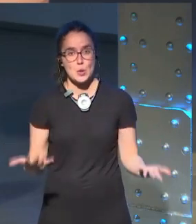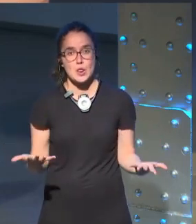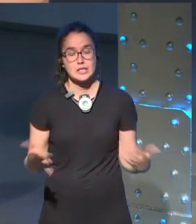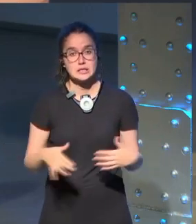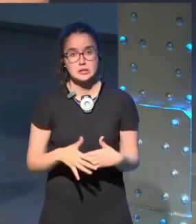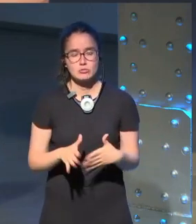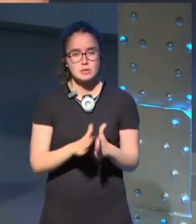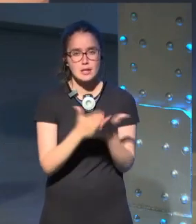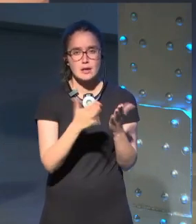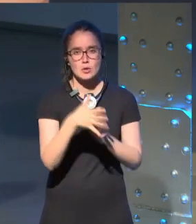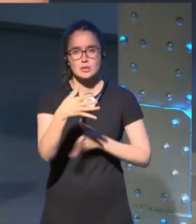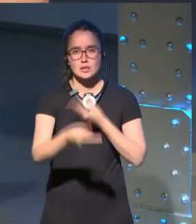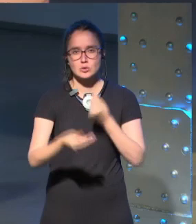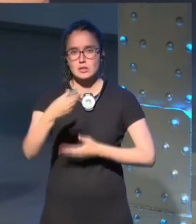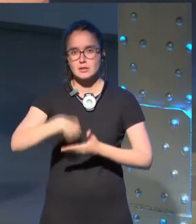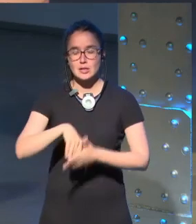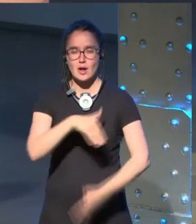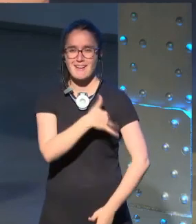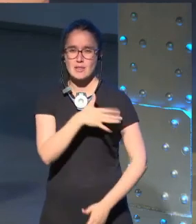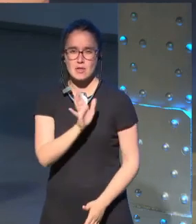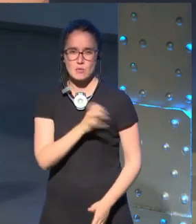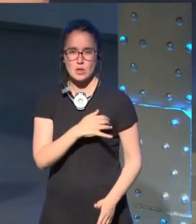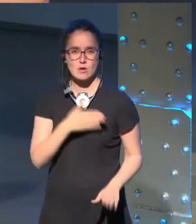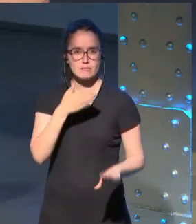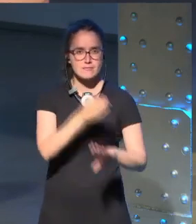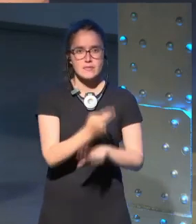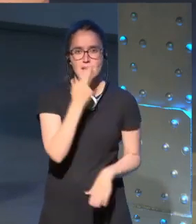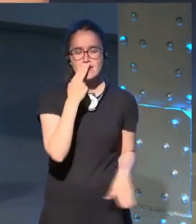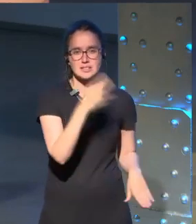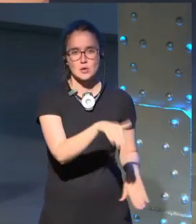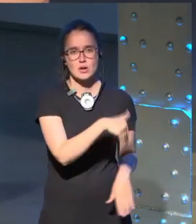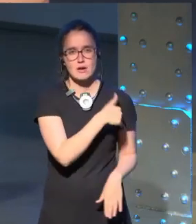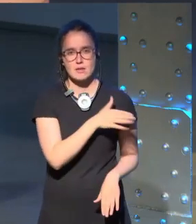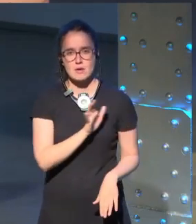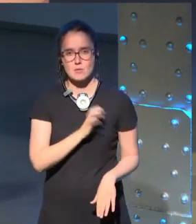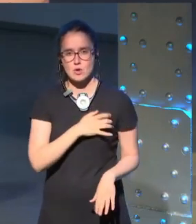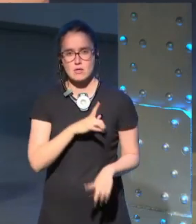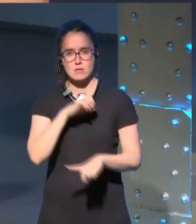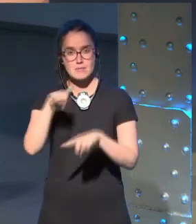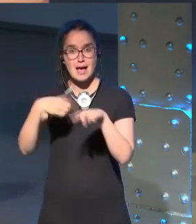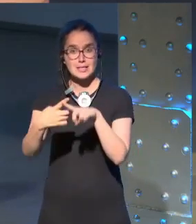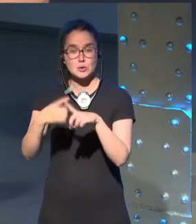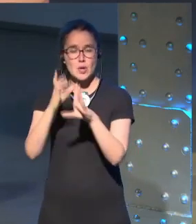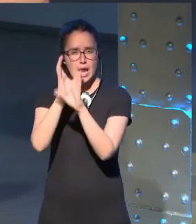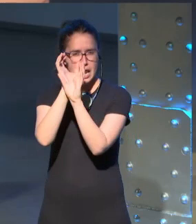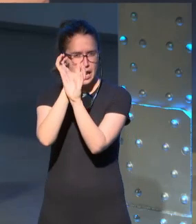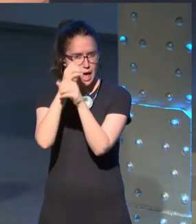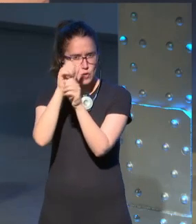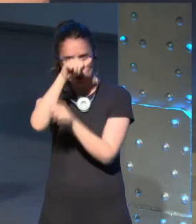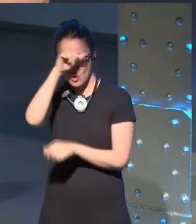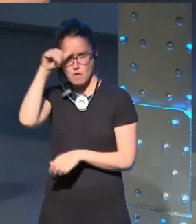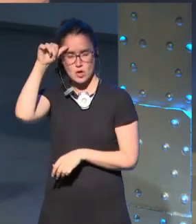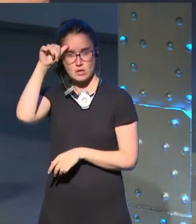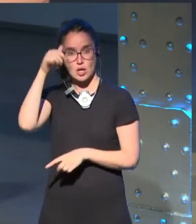academy. I visited a forensic lab, and the things that interested me about